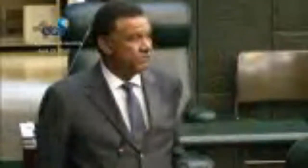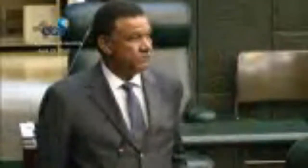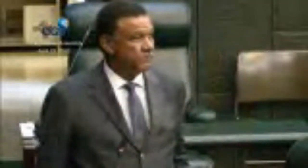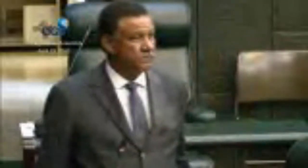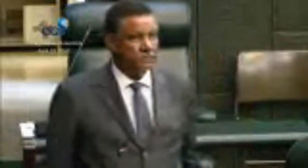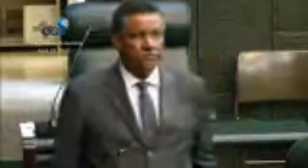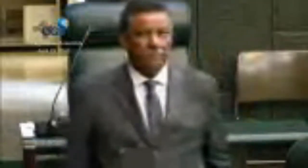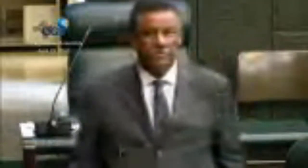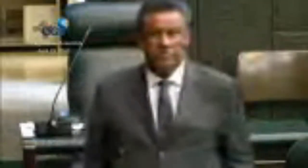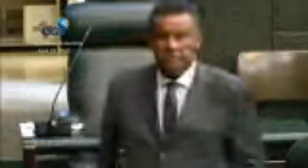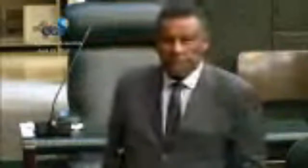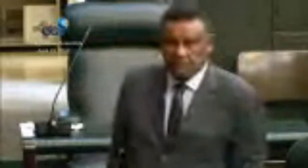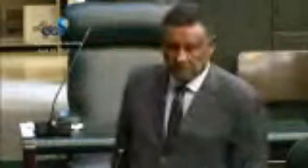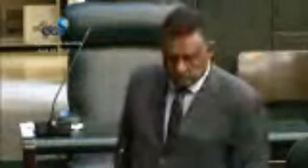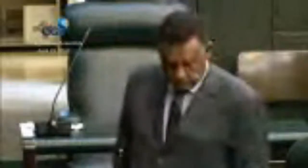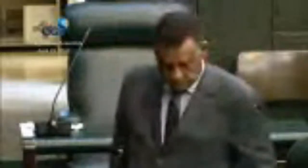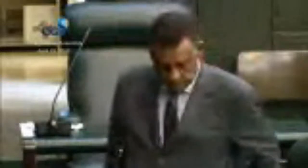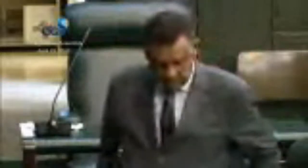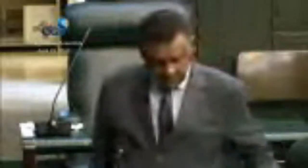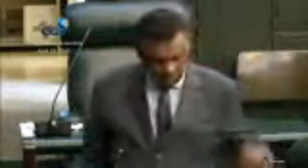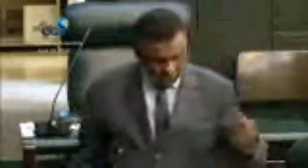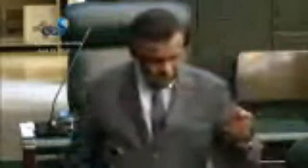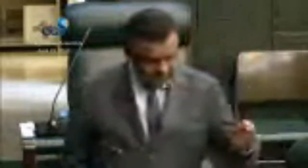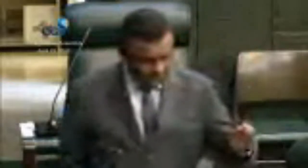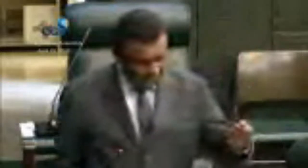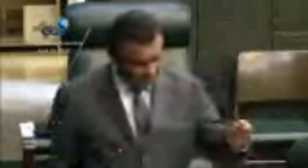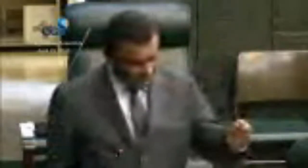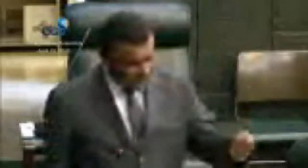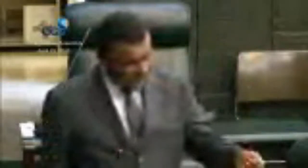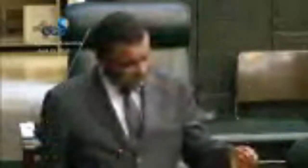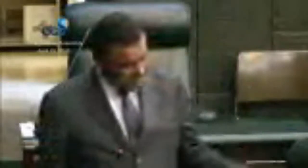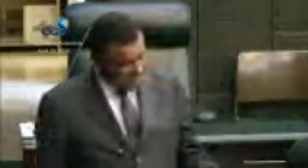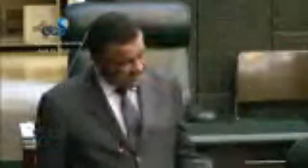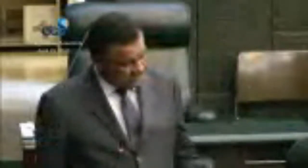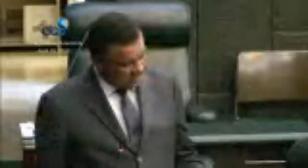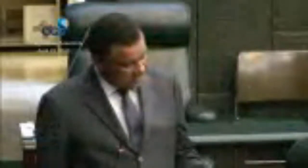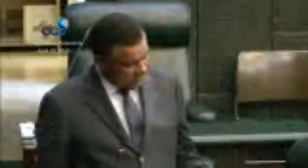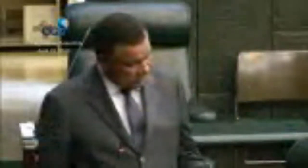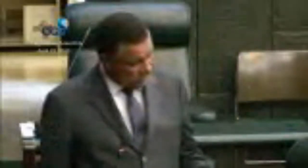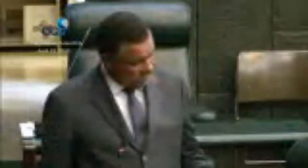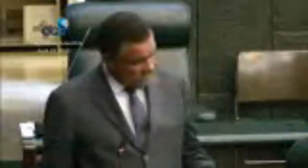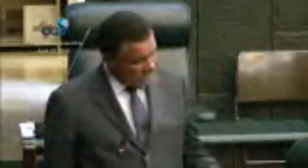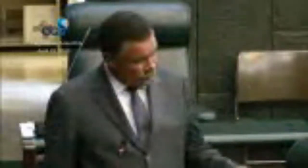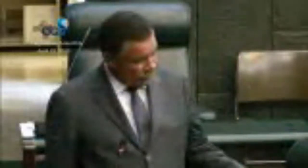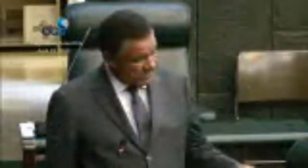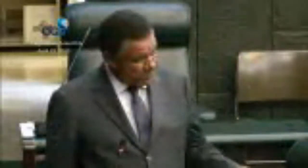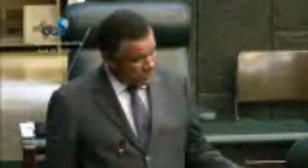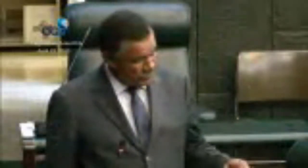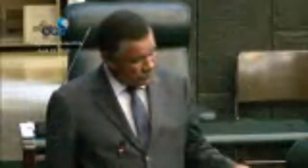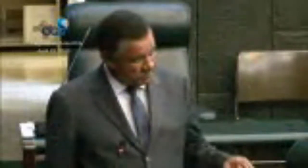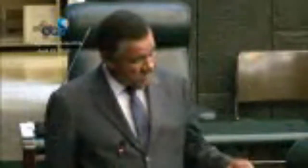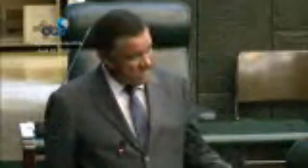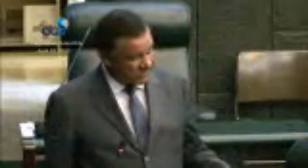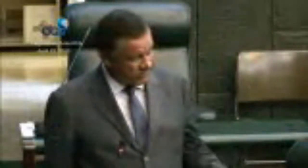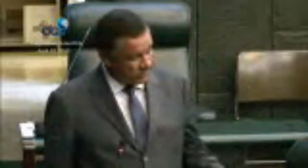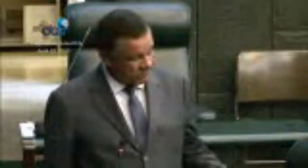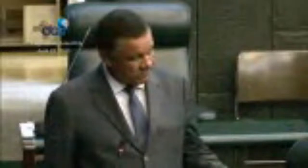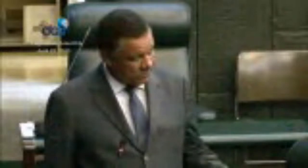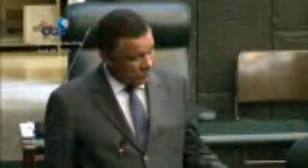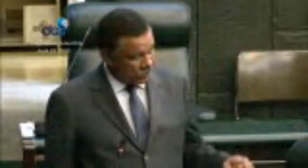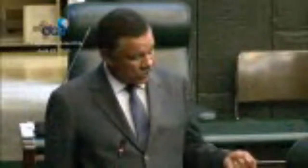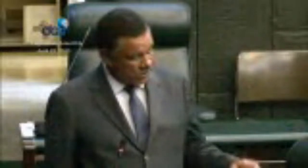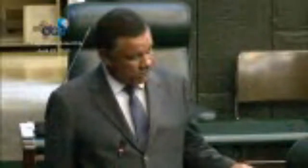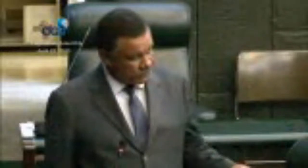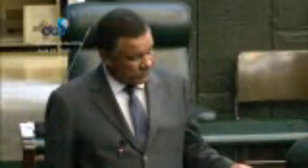And I noticed them, and I should say this to the minister here, I noticed them without masks or gloves or